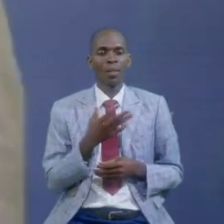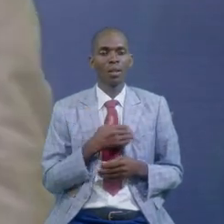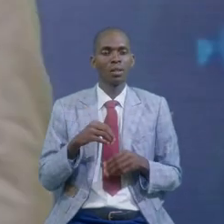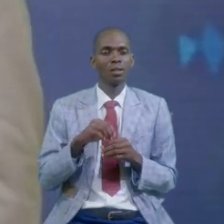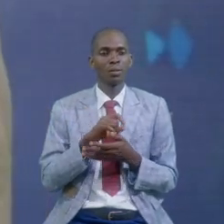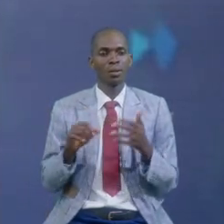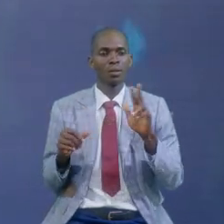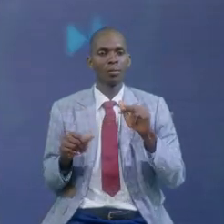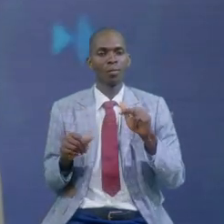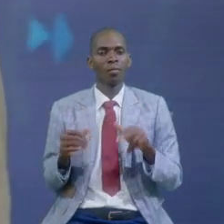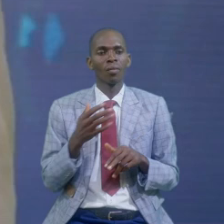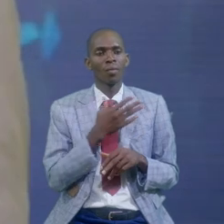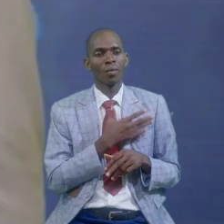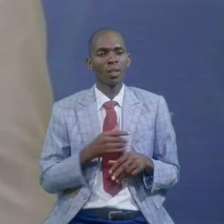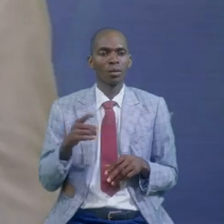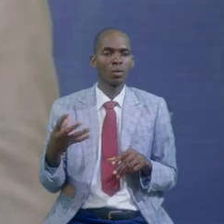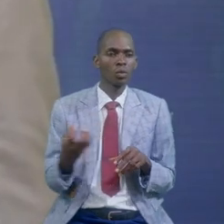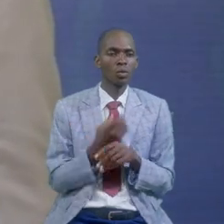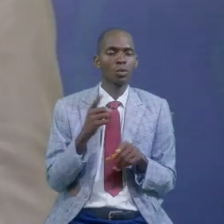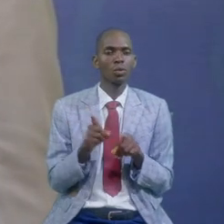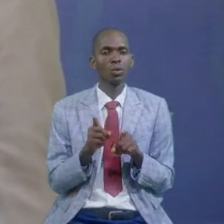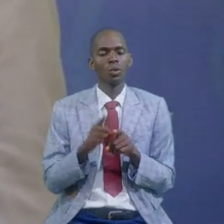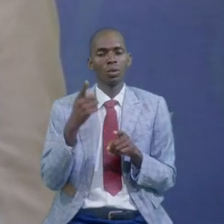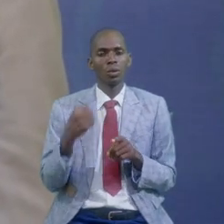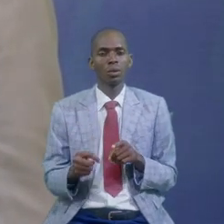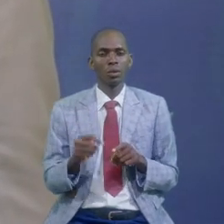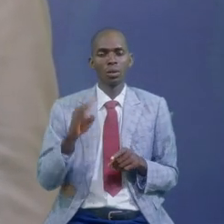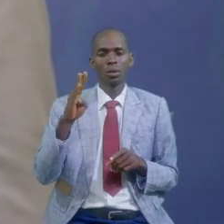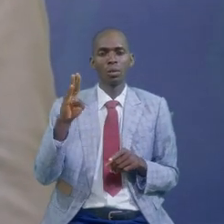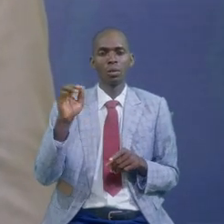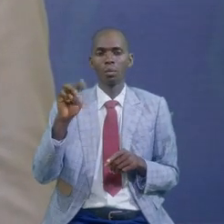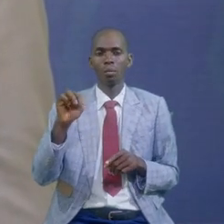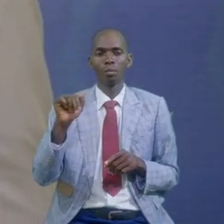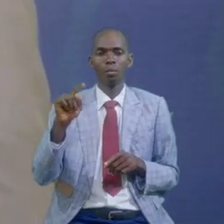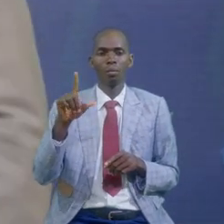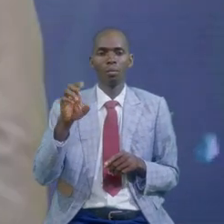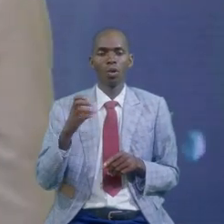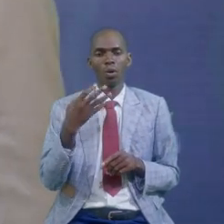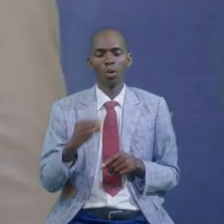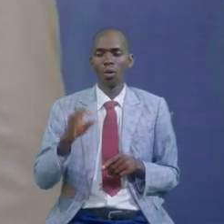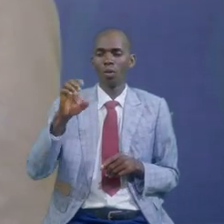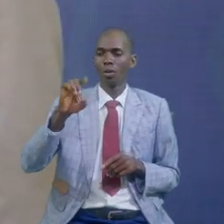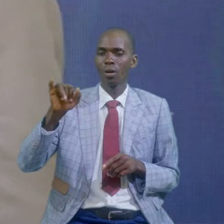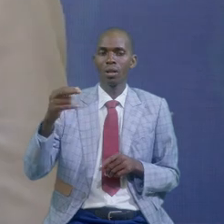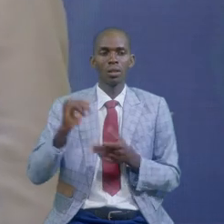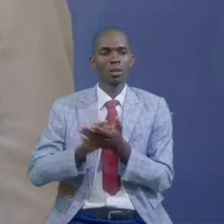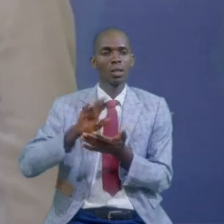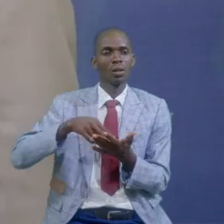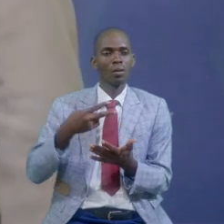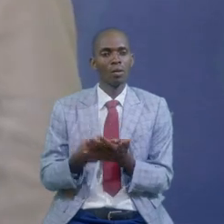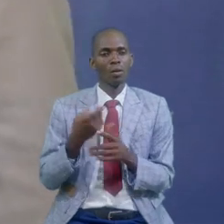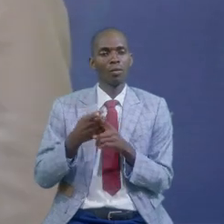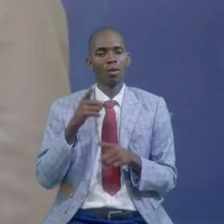up also the mantle of Elijah that fell from him and went back